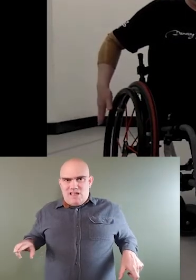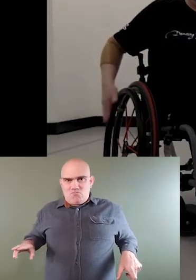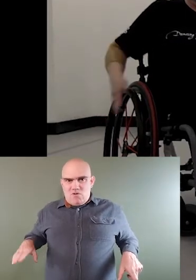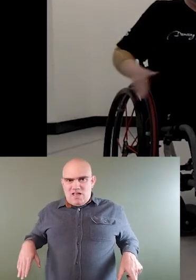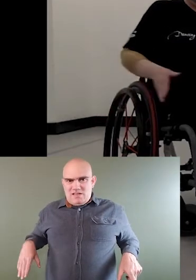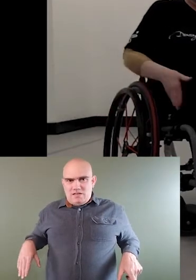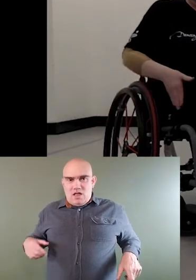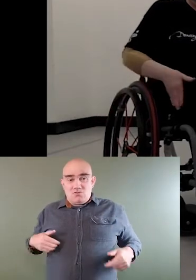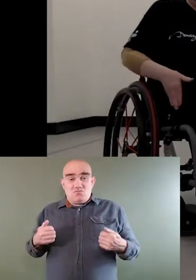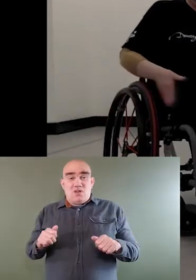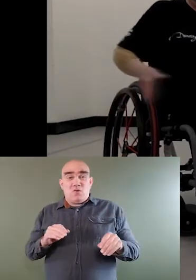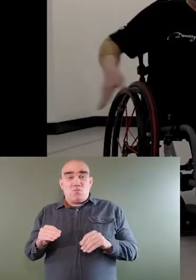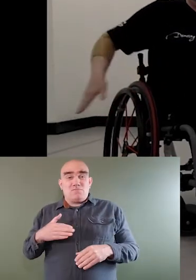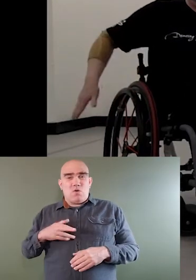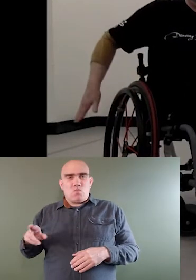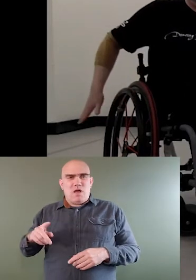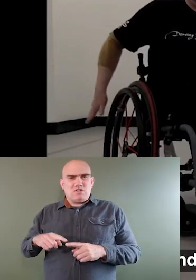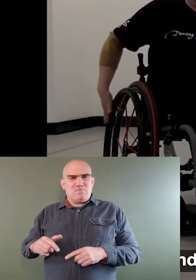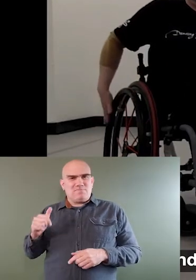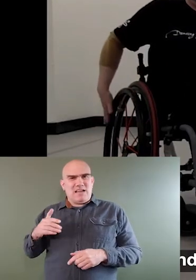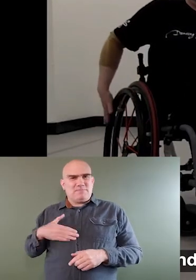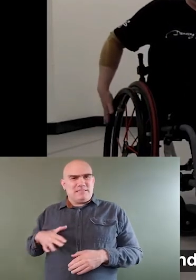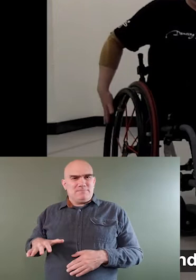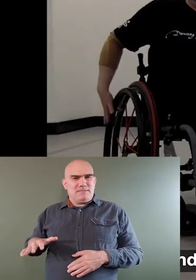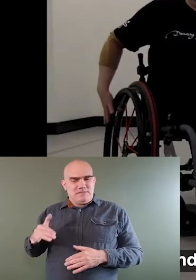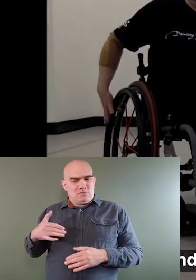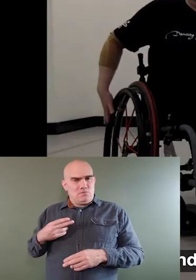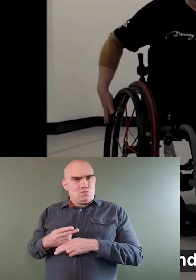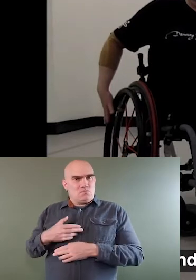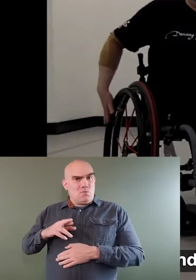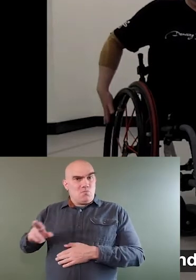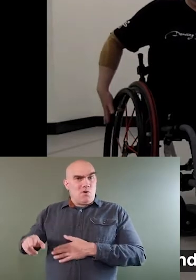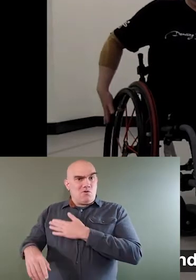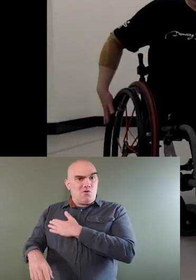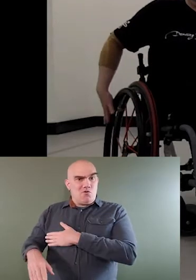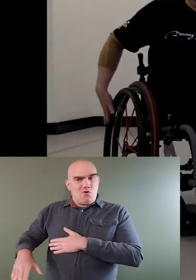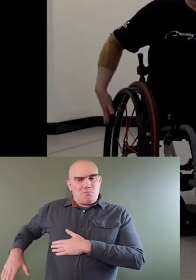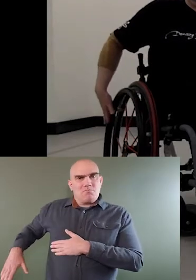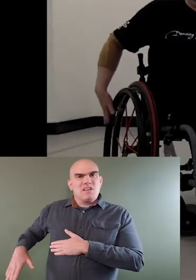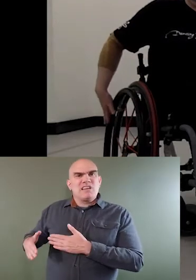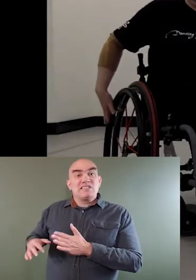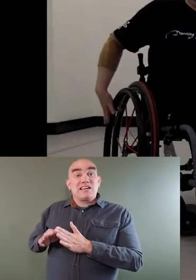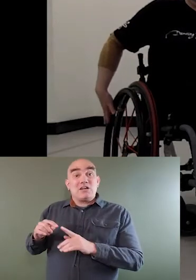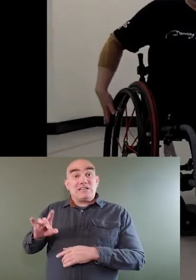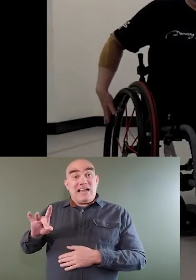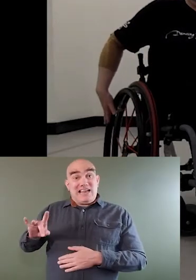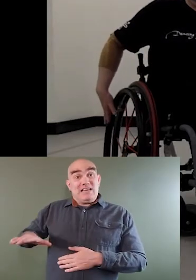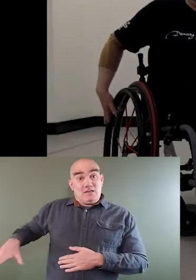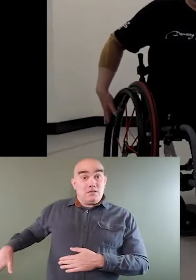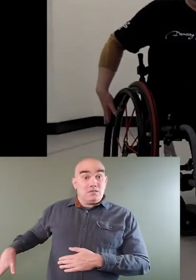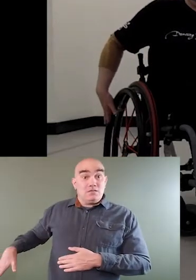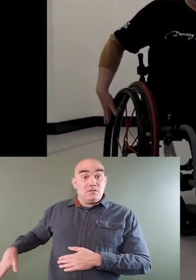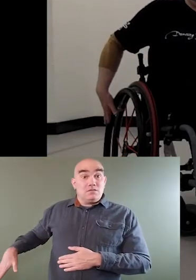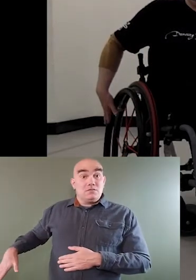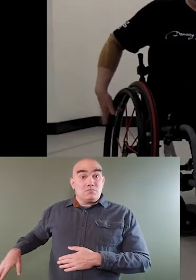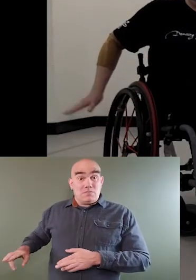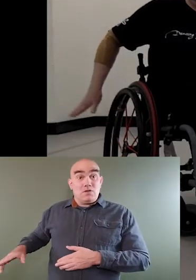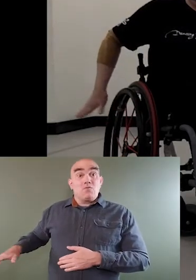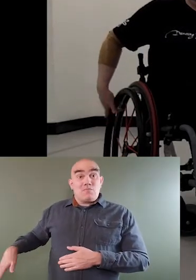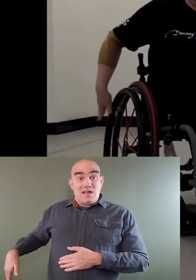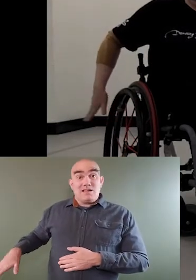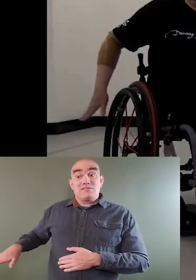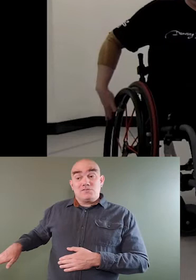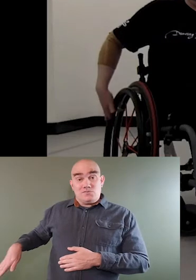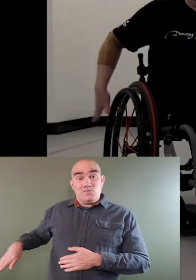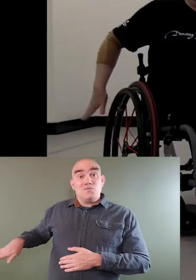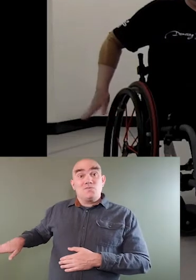I've tried to move my leg to the back of my space, and I'm using my right arm on my stationary chair. Let's count to 8. Ready, go.